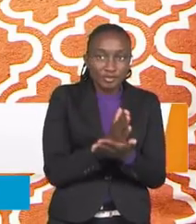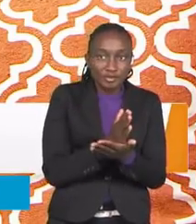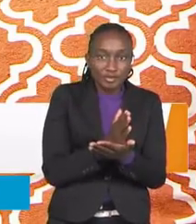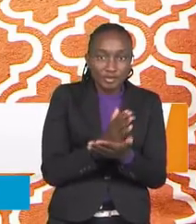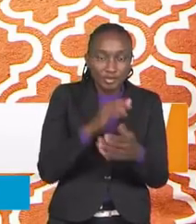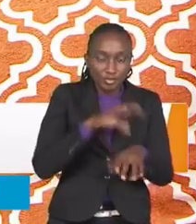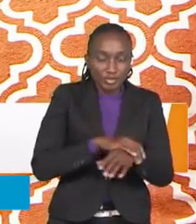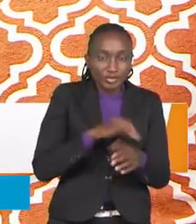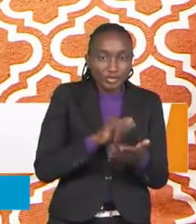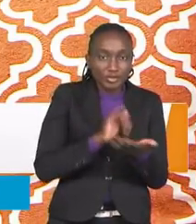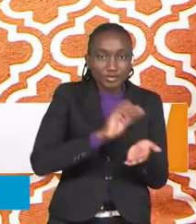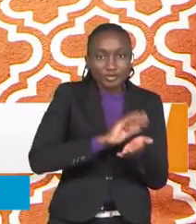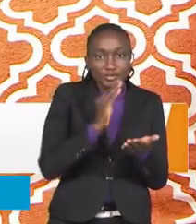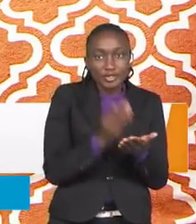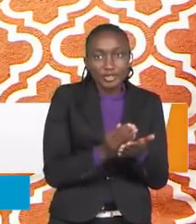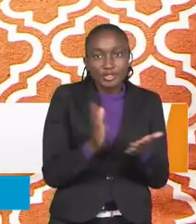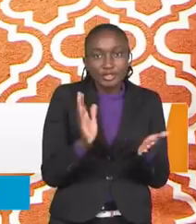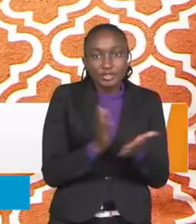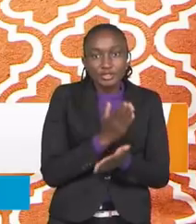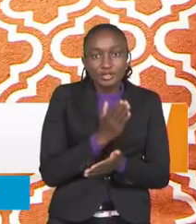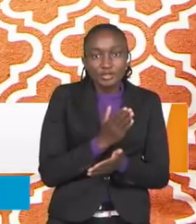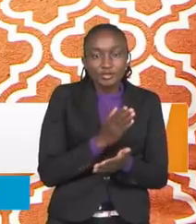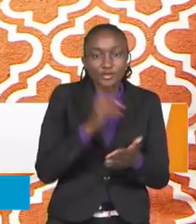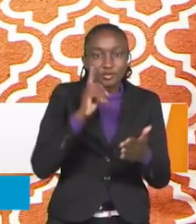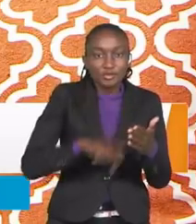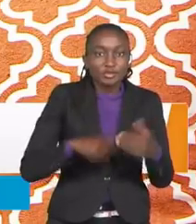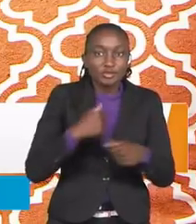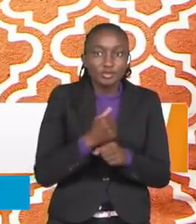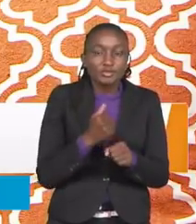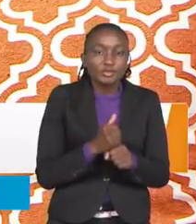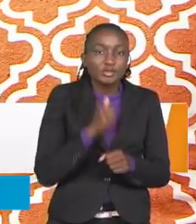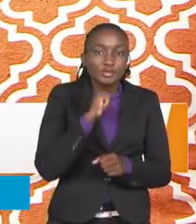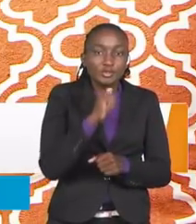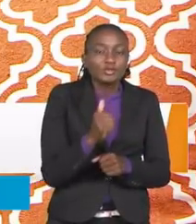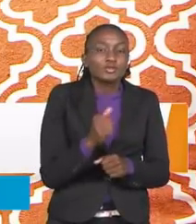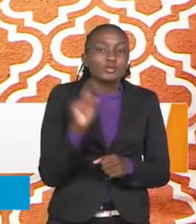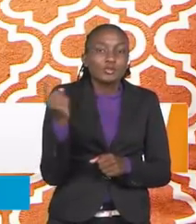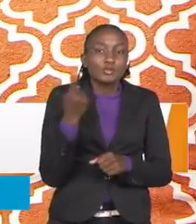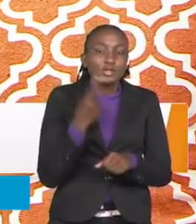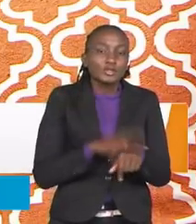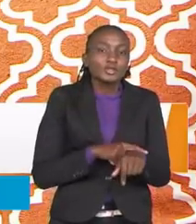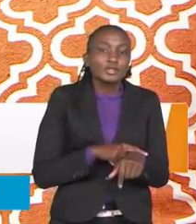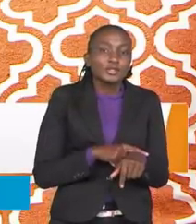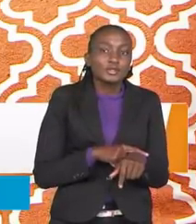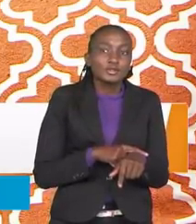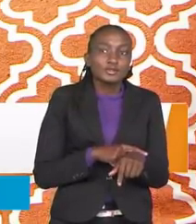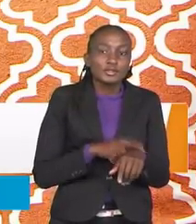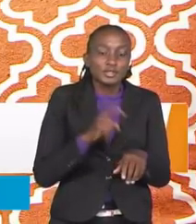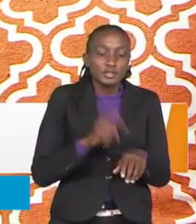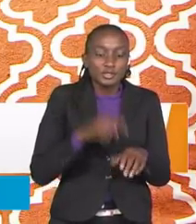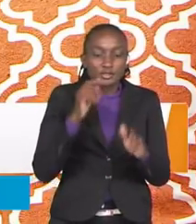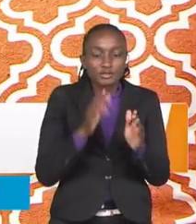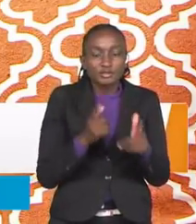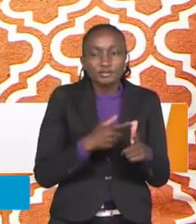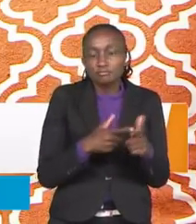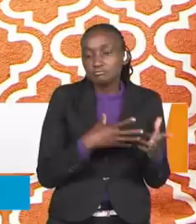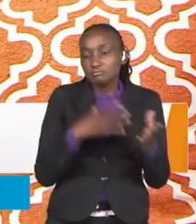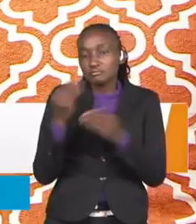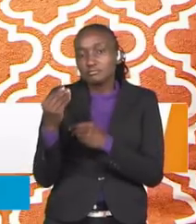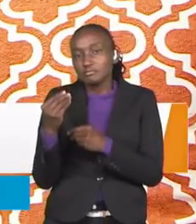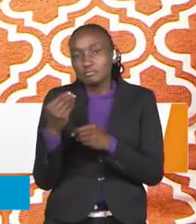funds. And so some of what we are doing, it's not just a one-time touch and go,